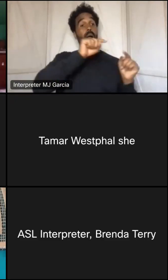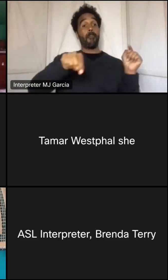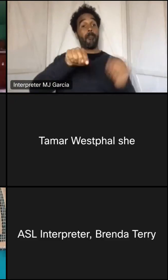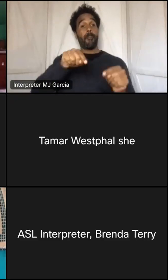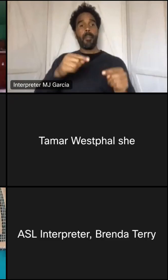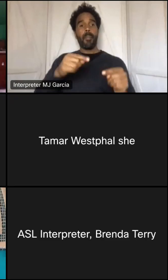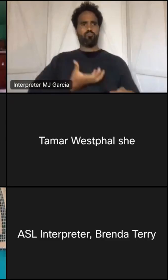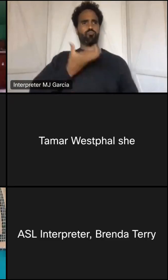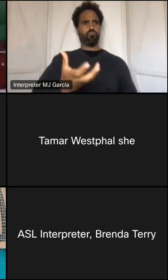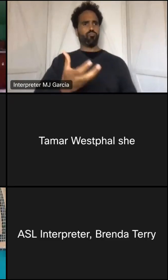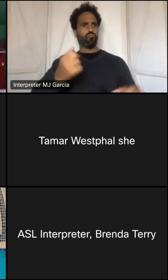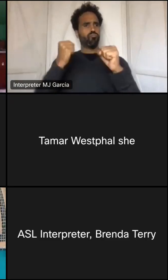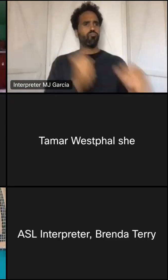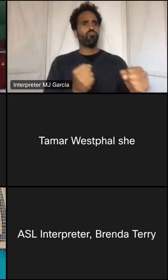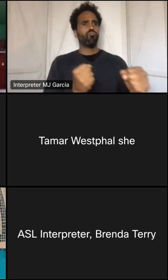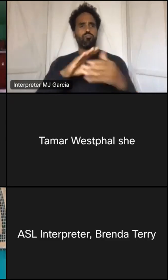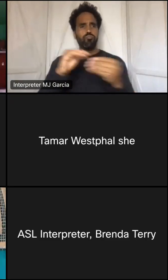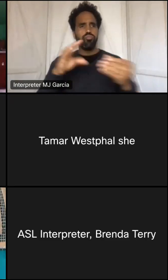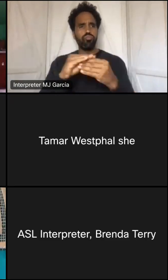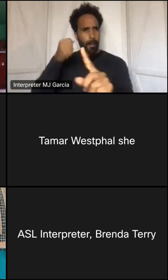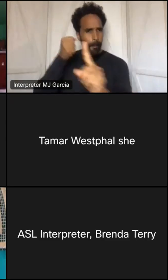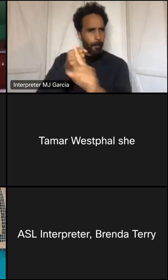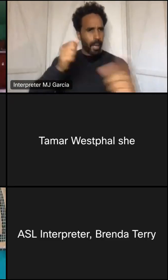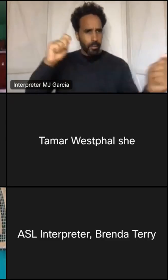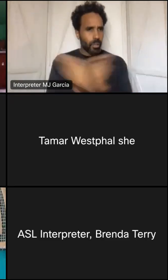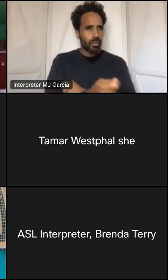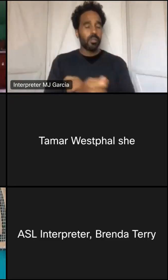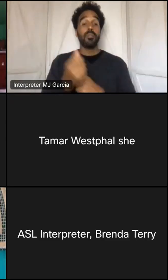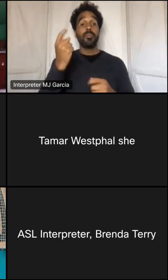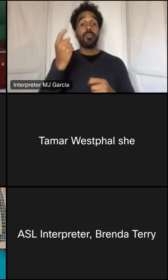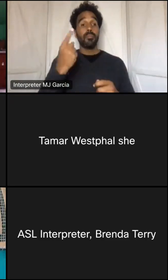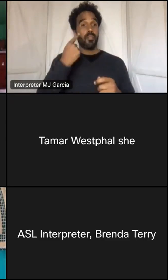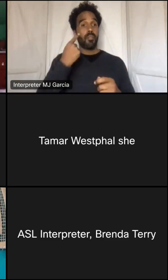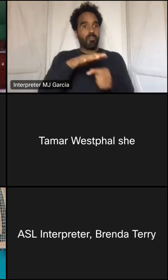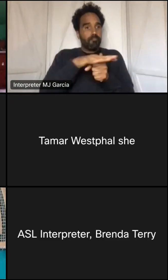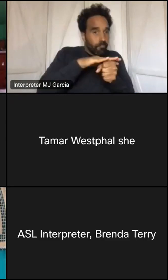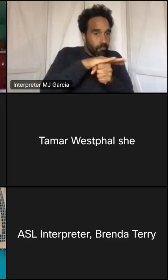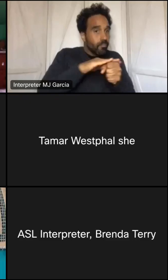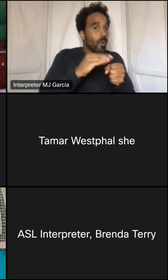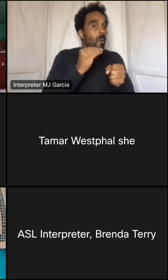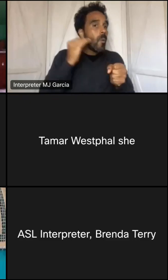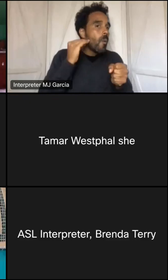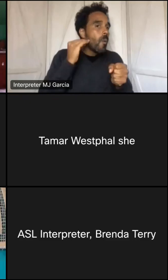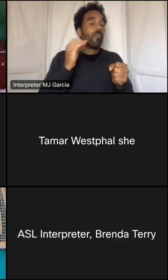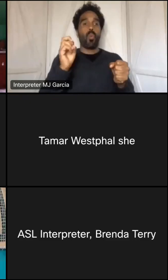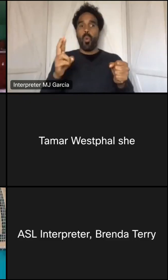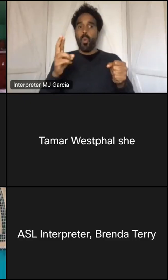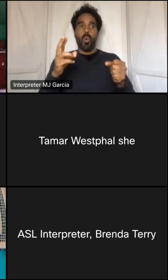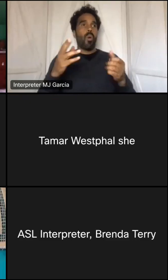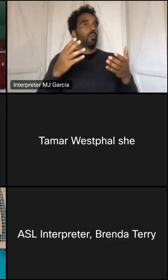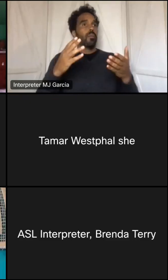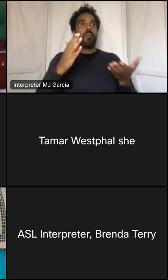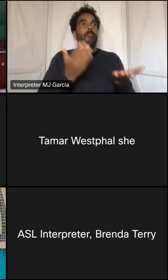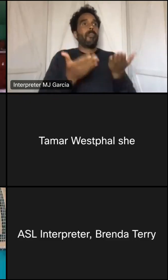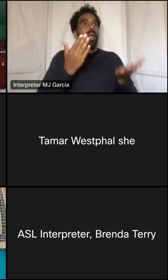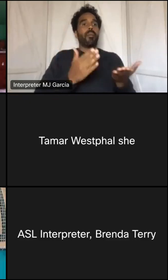as a driving force to make change happen, whether that's in their immediate community or whether that's on a macro level. Because